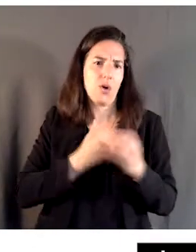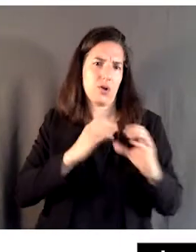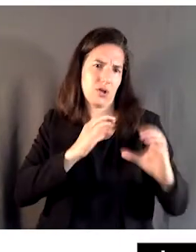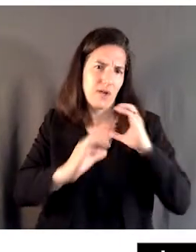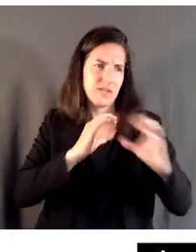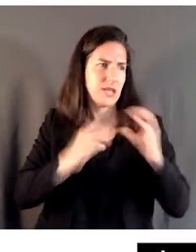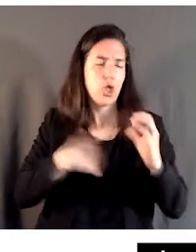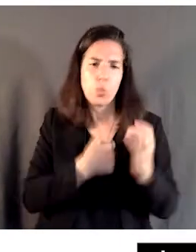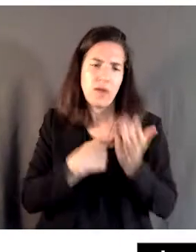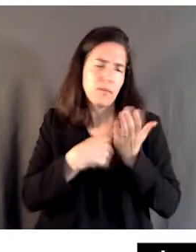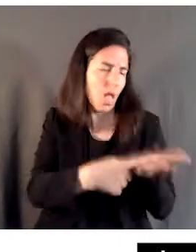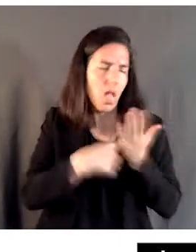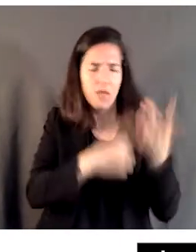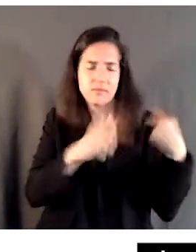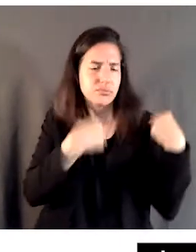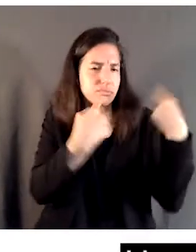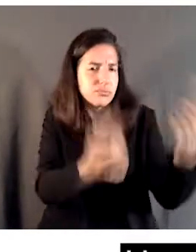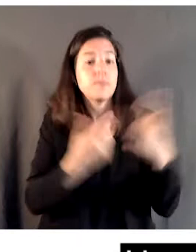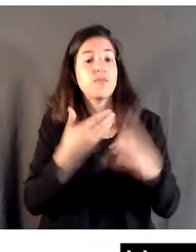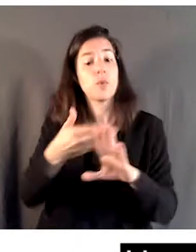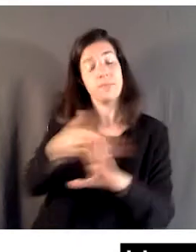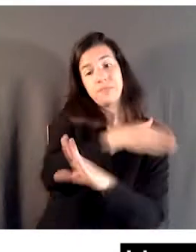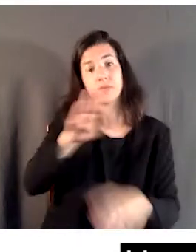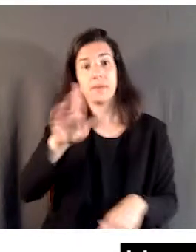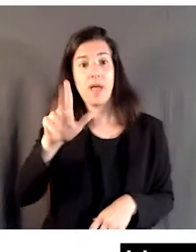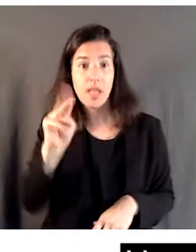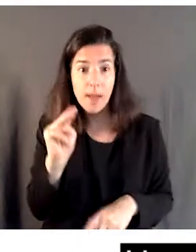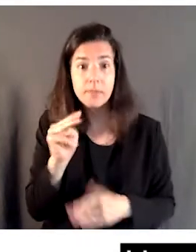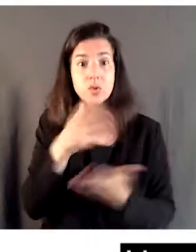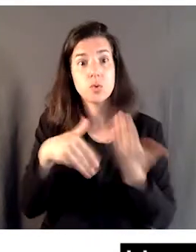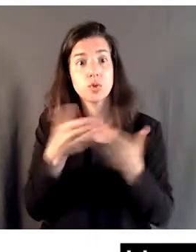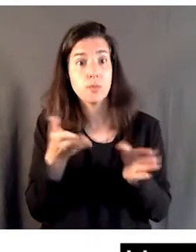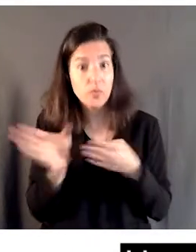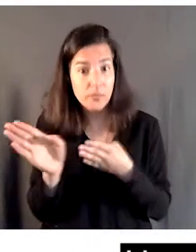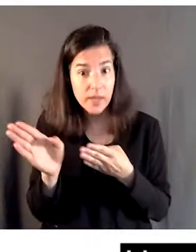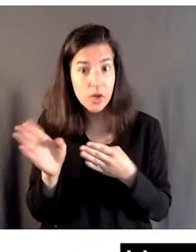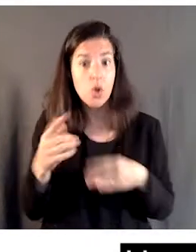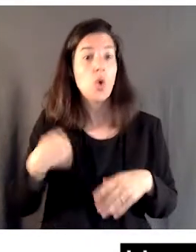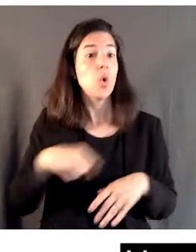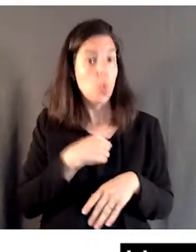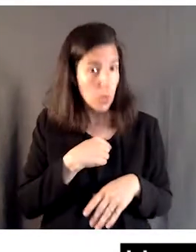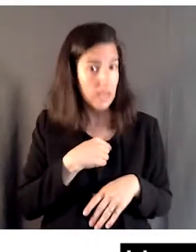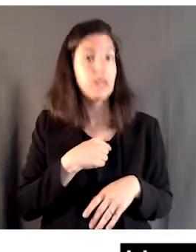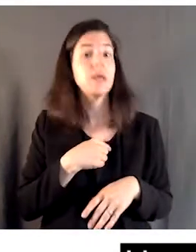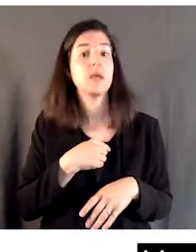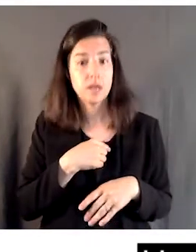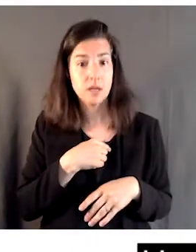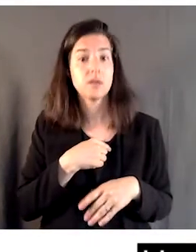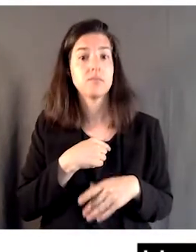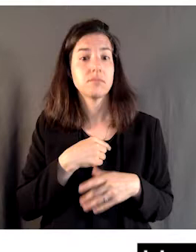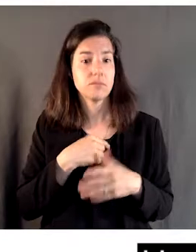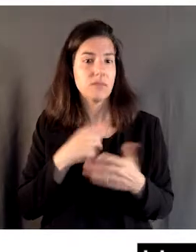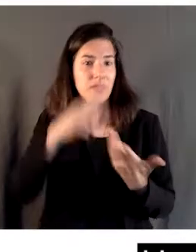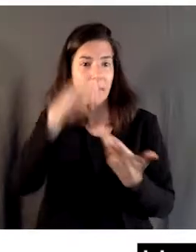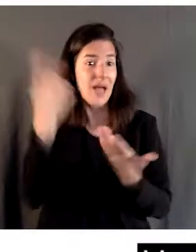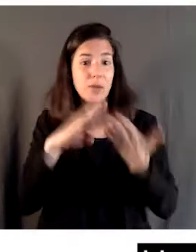lives. And so pre the Black Lives Matter social movement, we have been, Black community